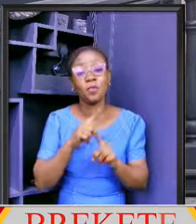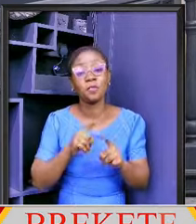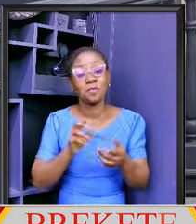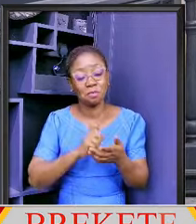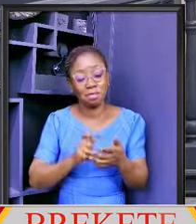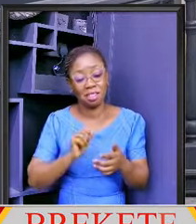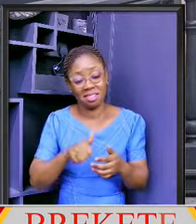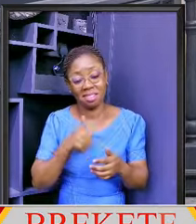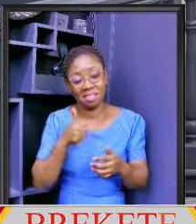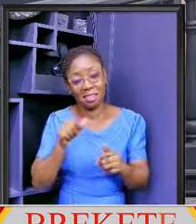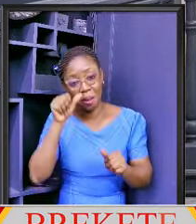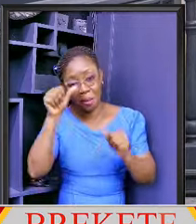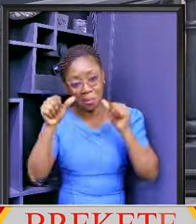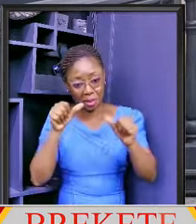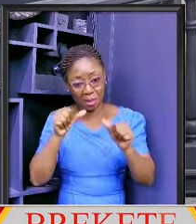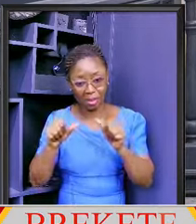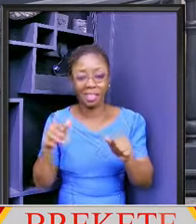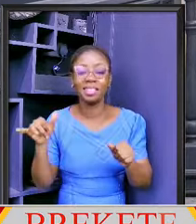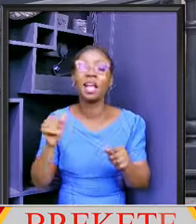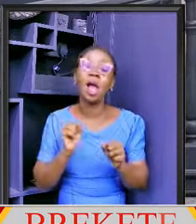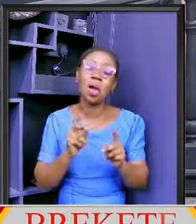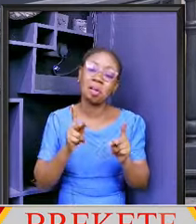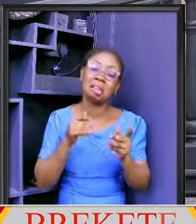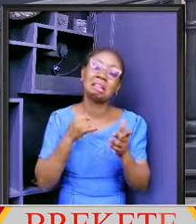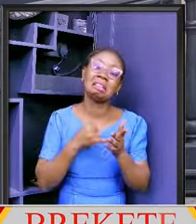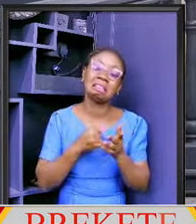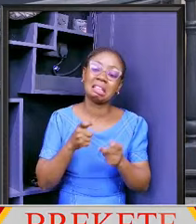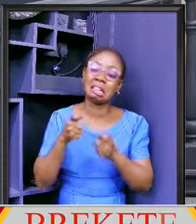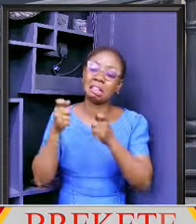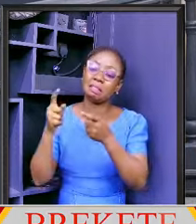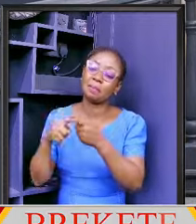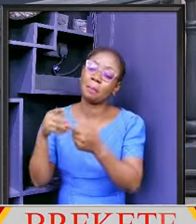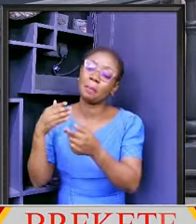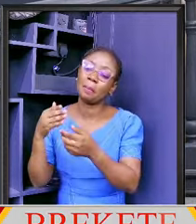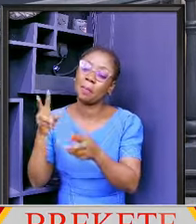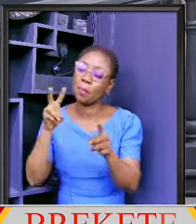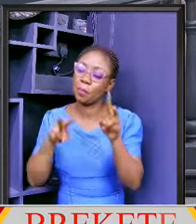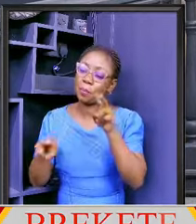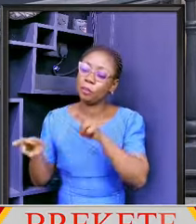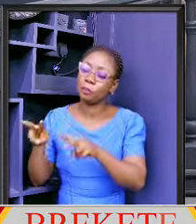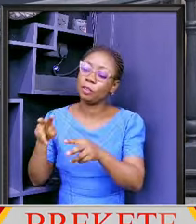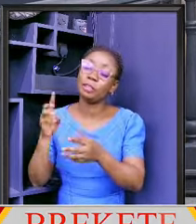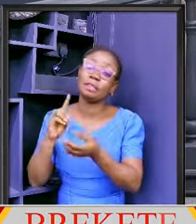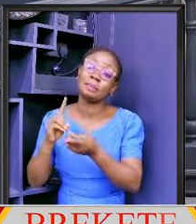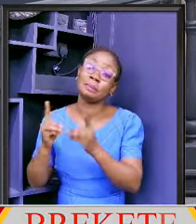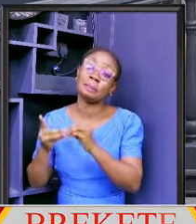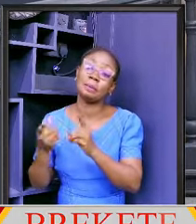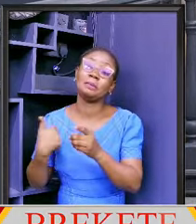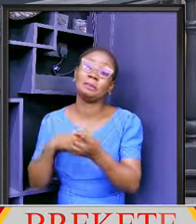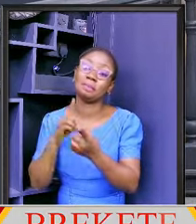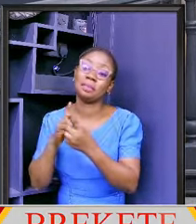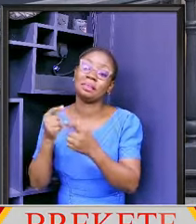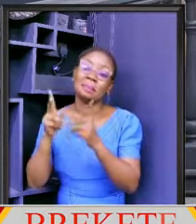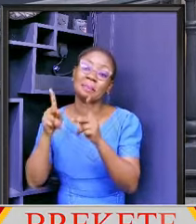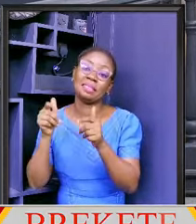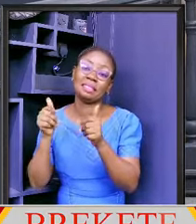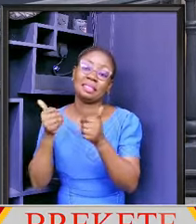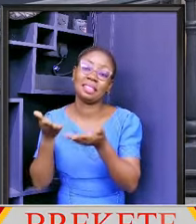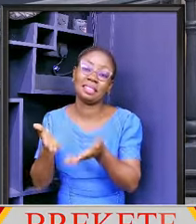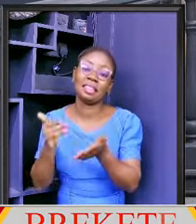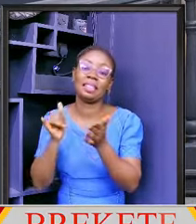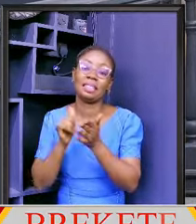petition, they okay it. They assigned it to the monitoring department. We went and met the person there who is in charge